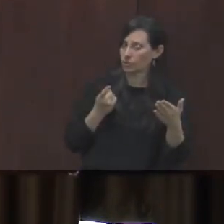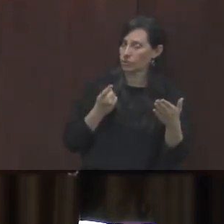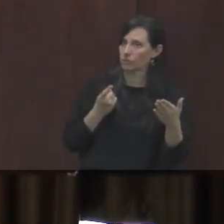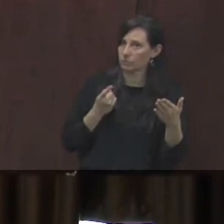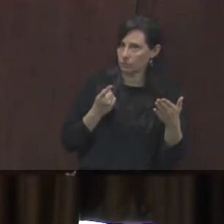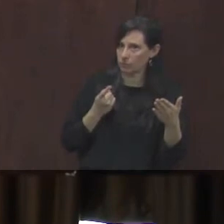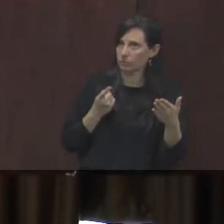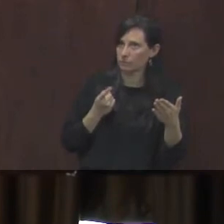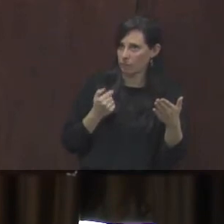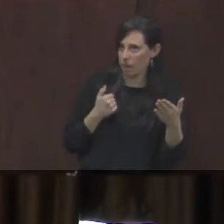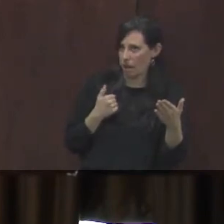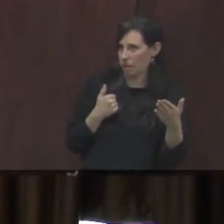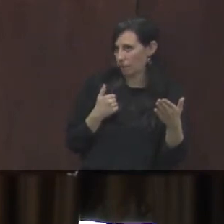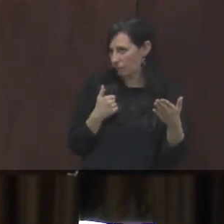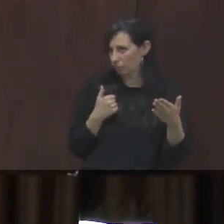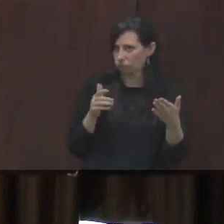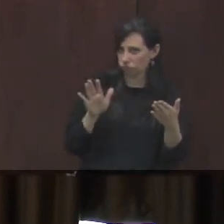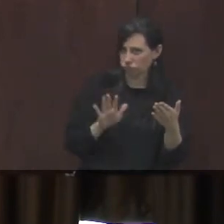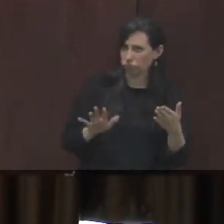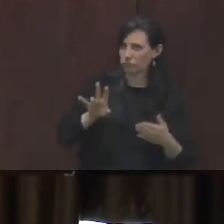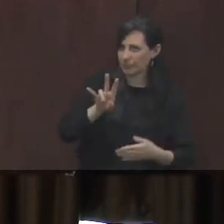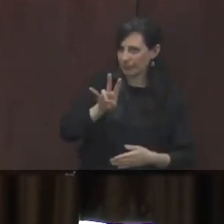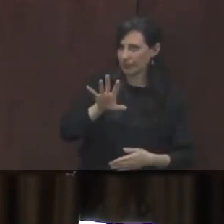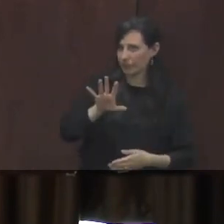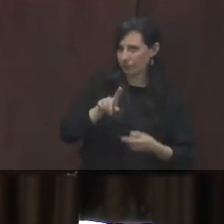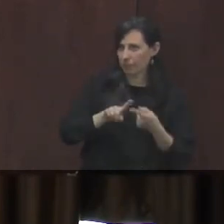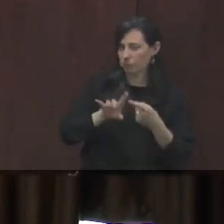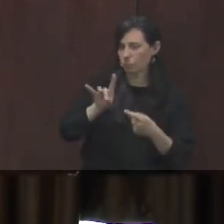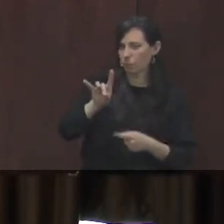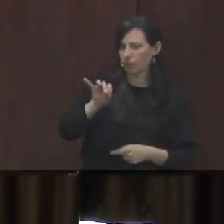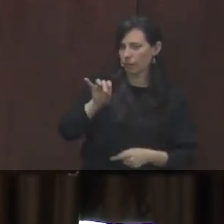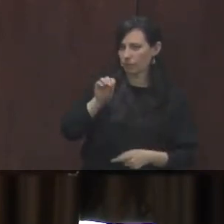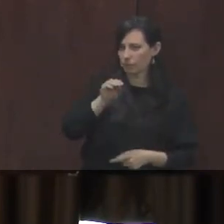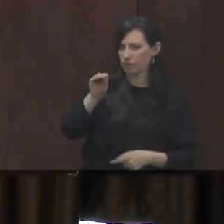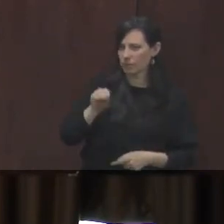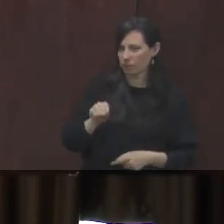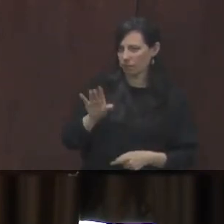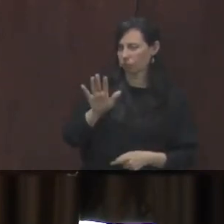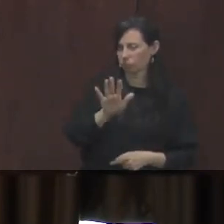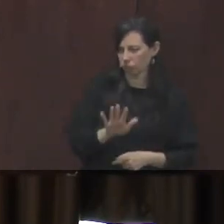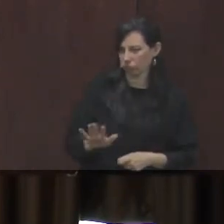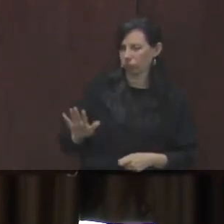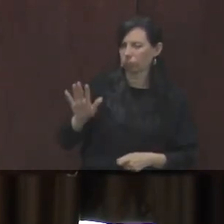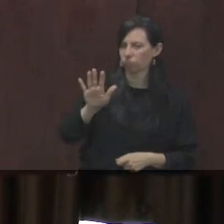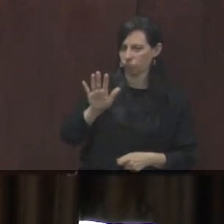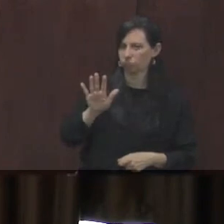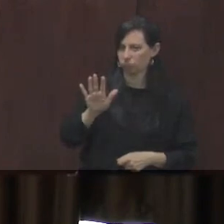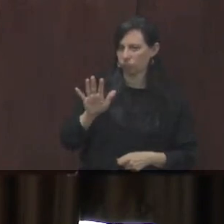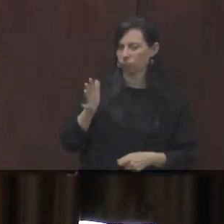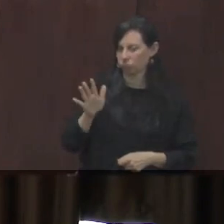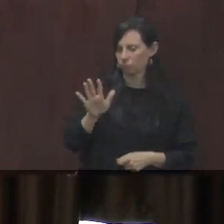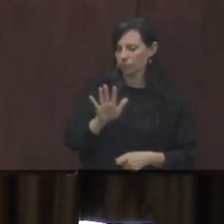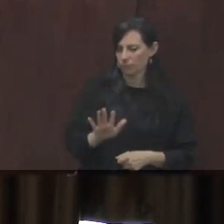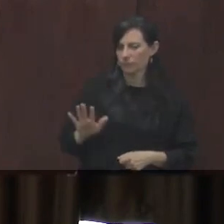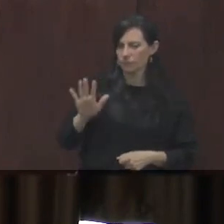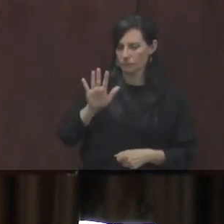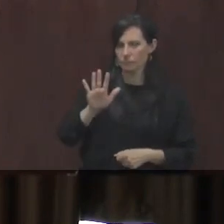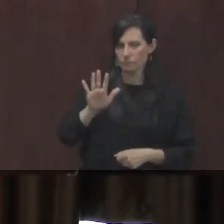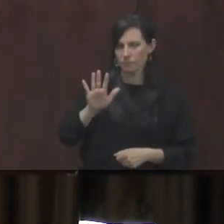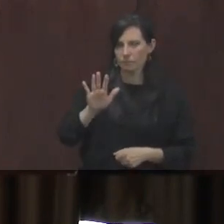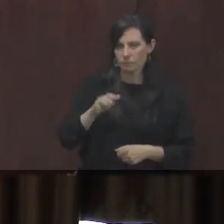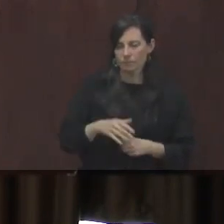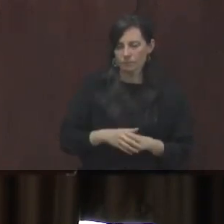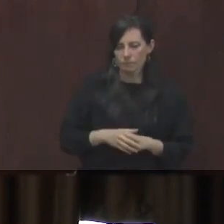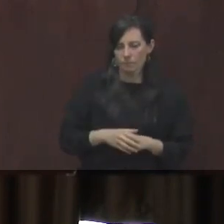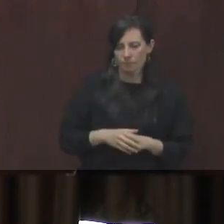I would think probably 75 to 80%, but that's just a guess. When you look at our hospitals